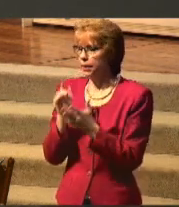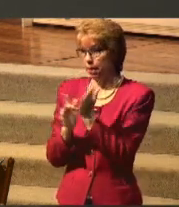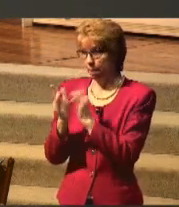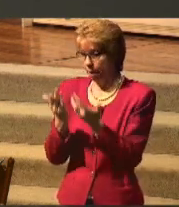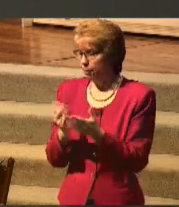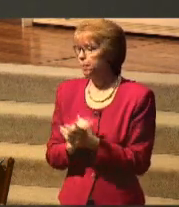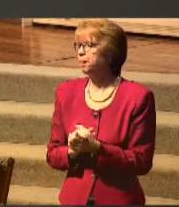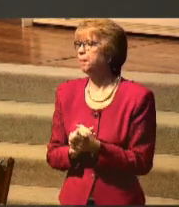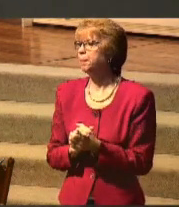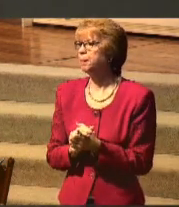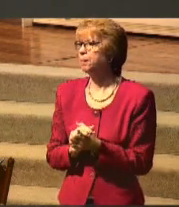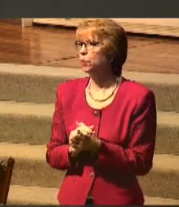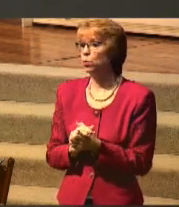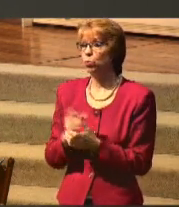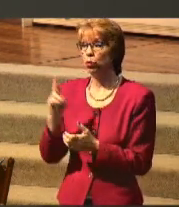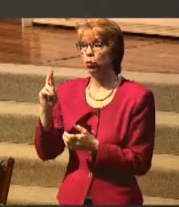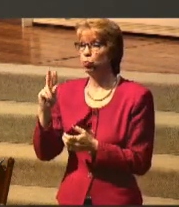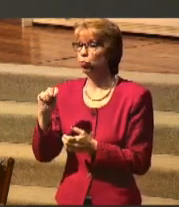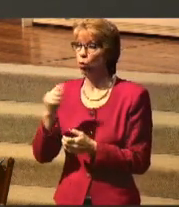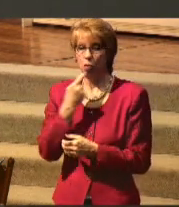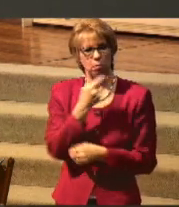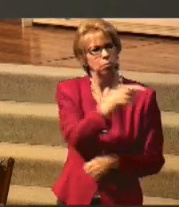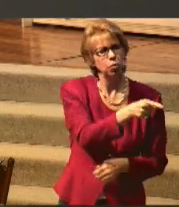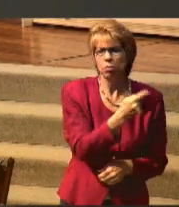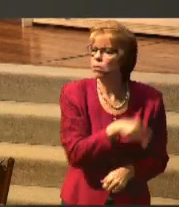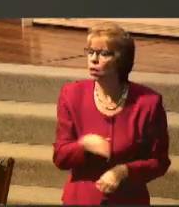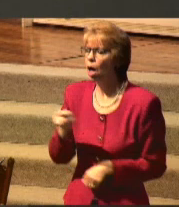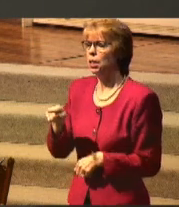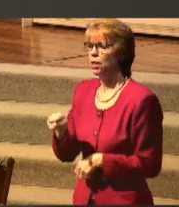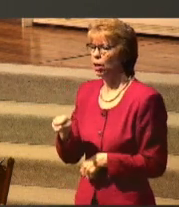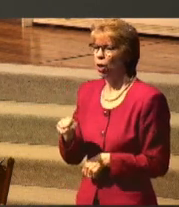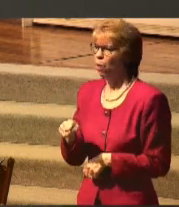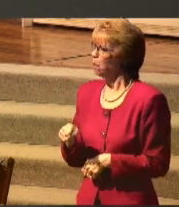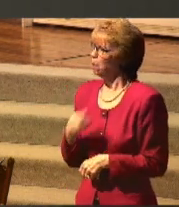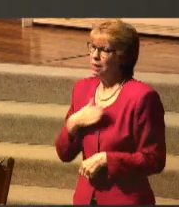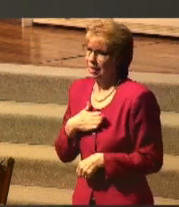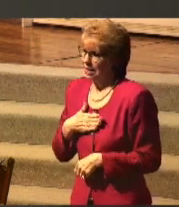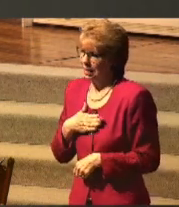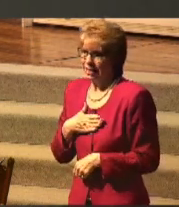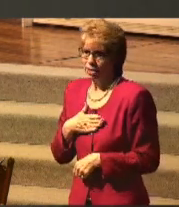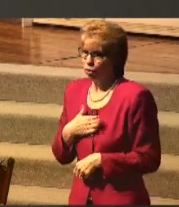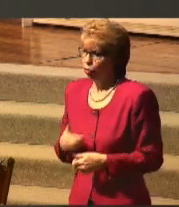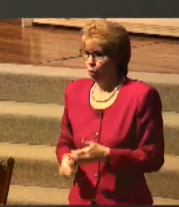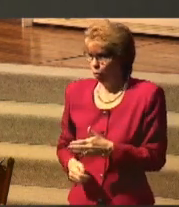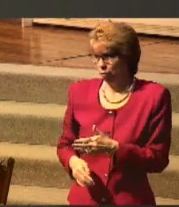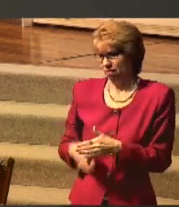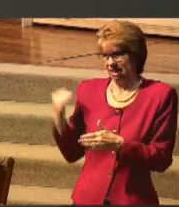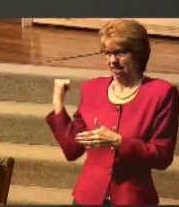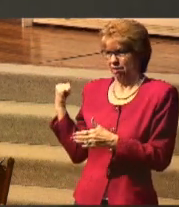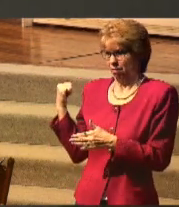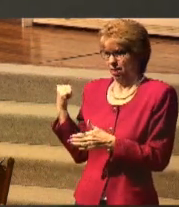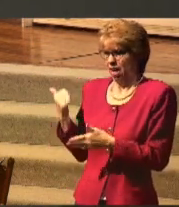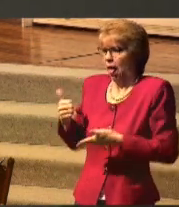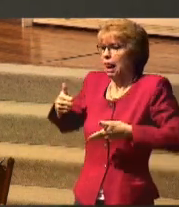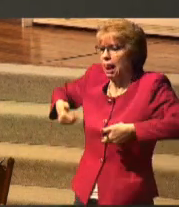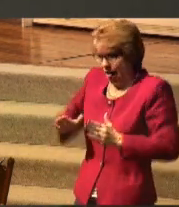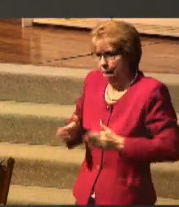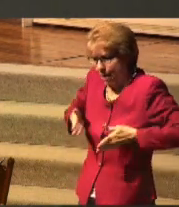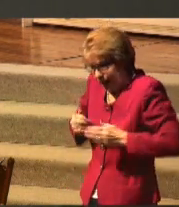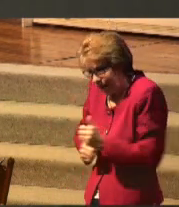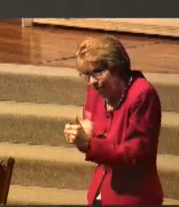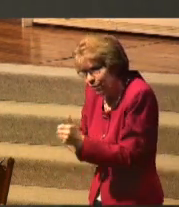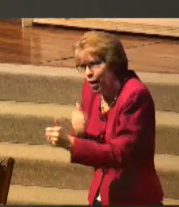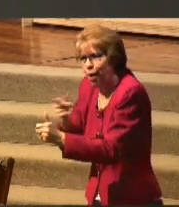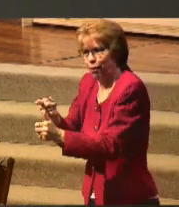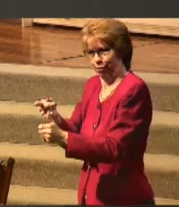says, Ruth said unto Naomi, entreat me not to leave thee or to return from following after thee.